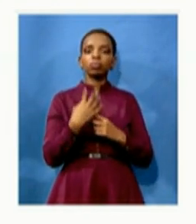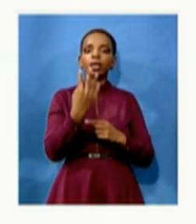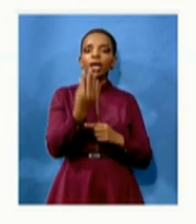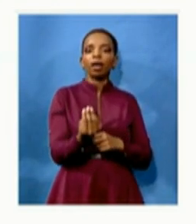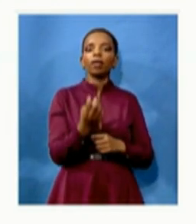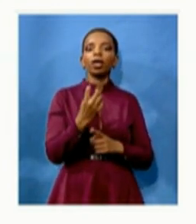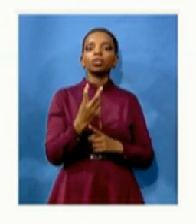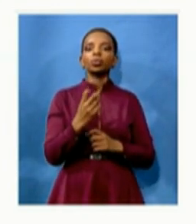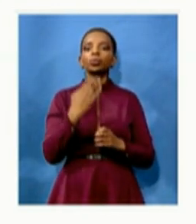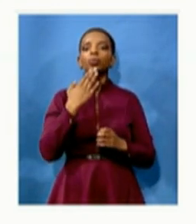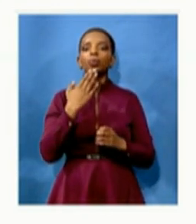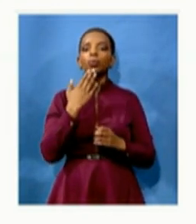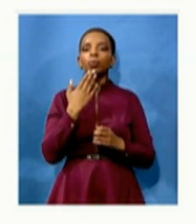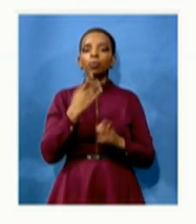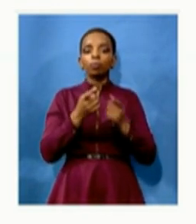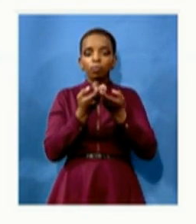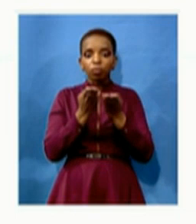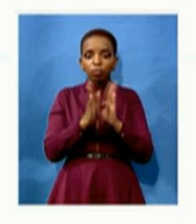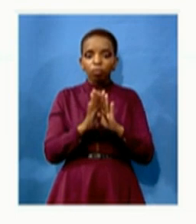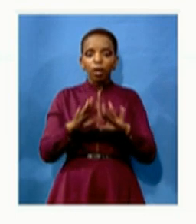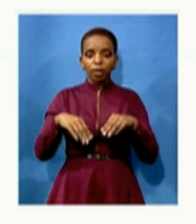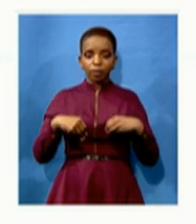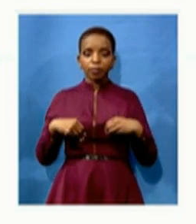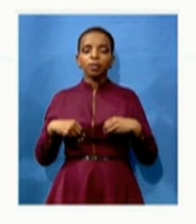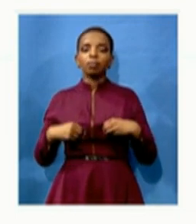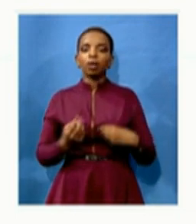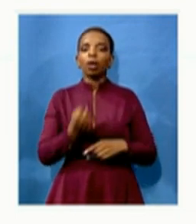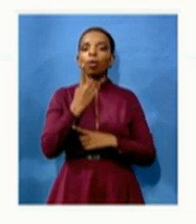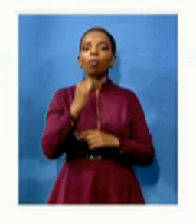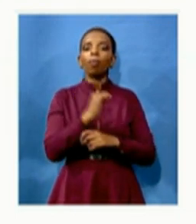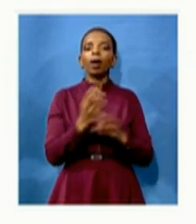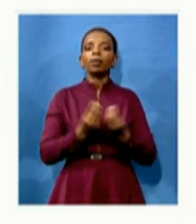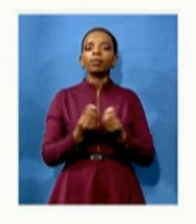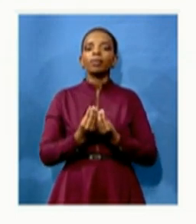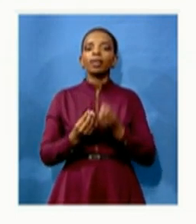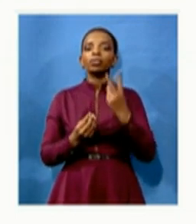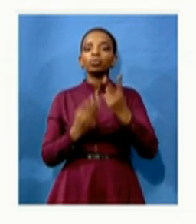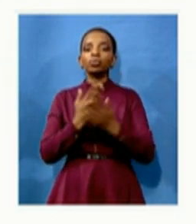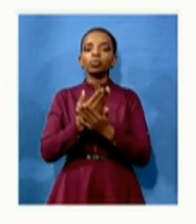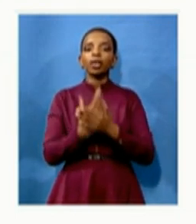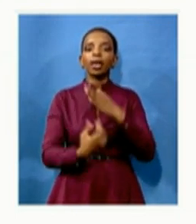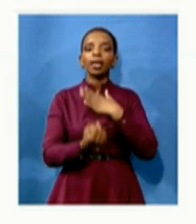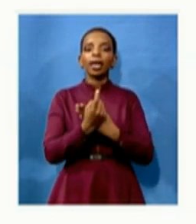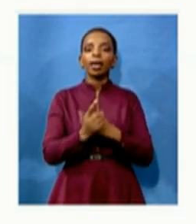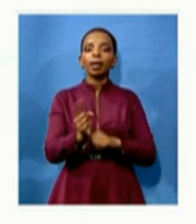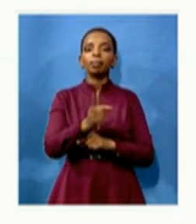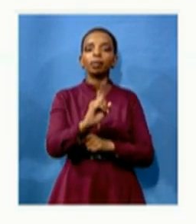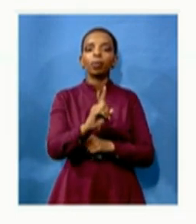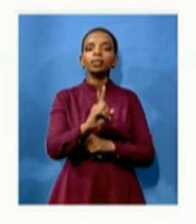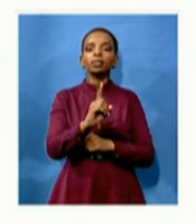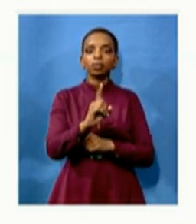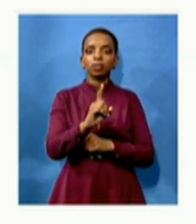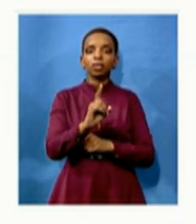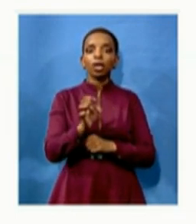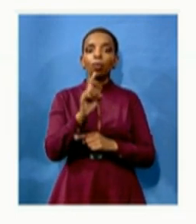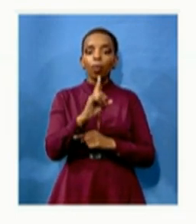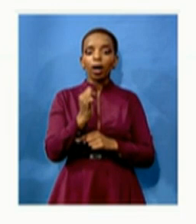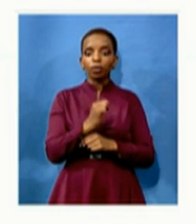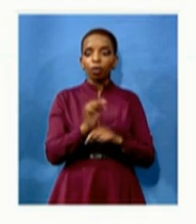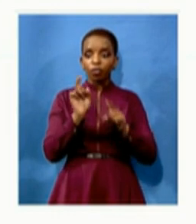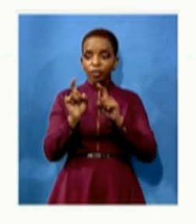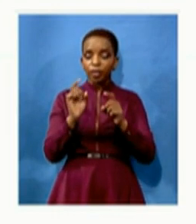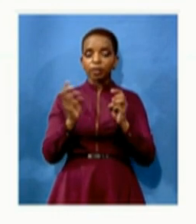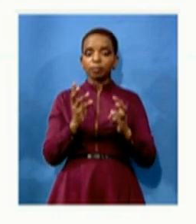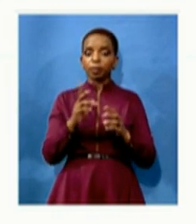one of two things can happen. One of the susceptible agents can travel, possibly putting other agents at risk, but there